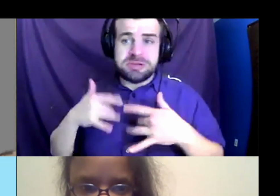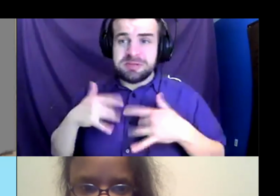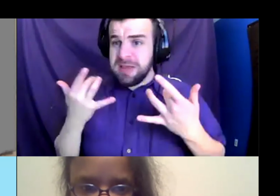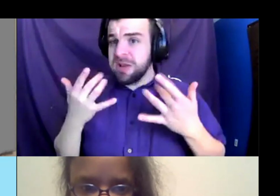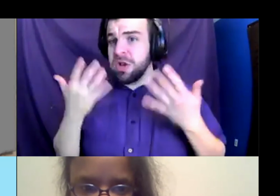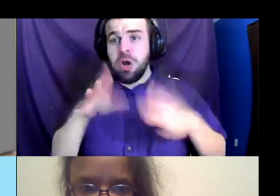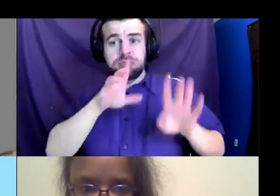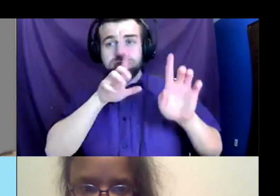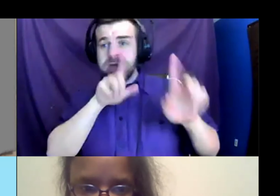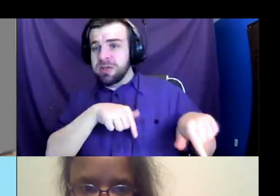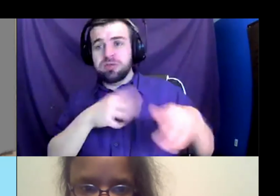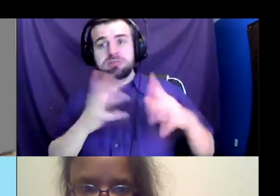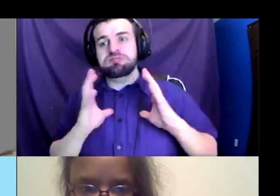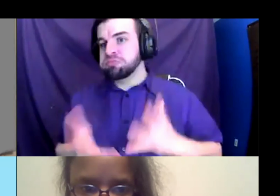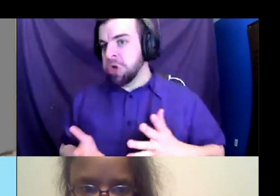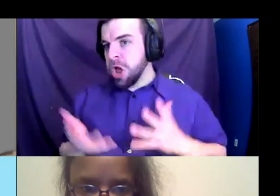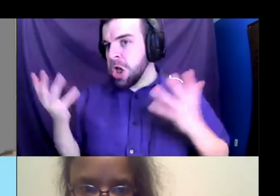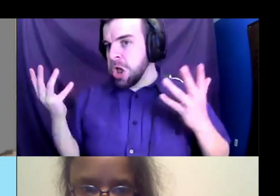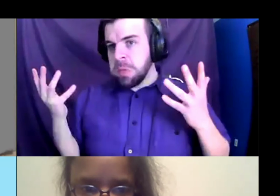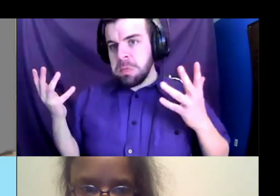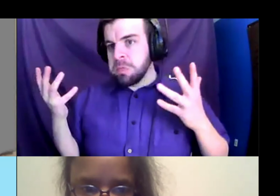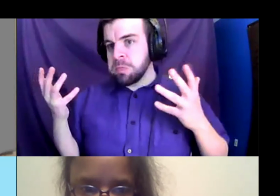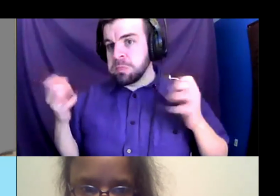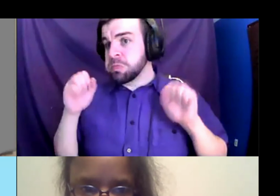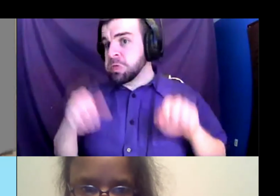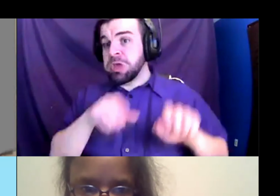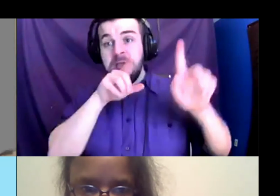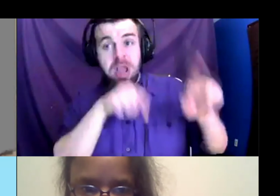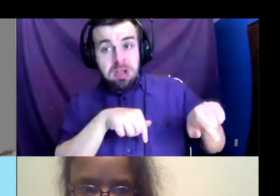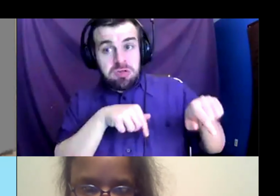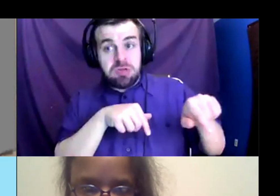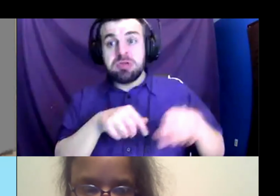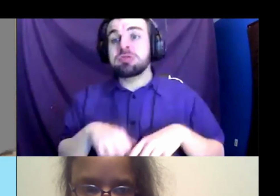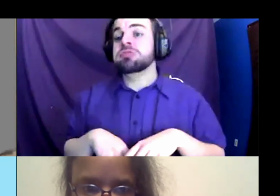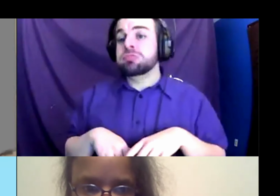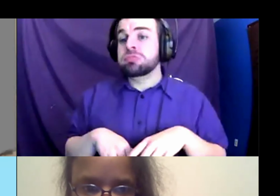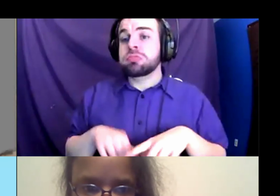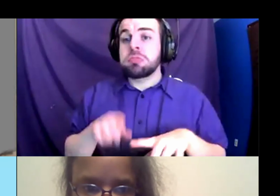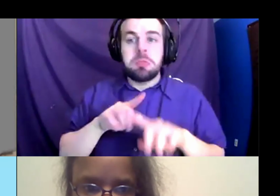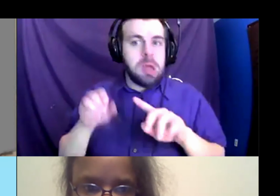free to give us your input. But especially if you have not, we really, really